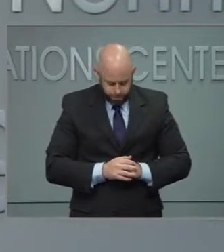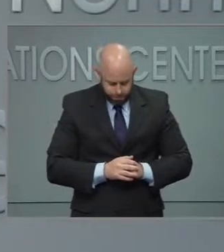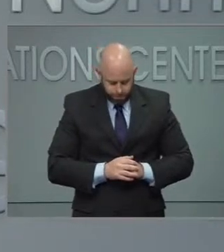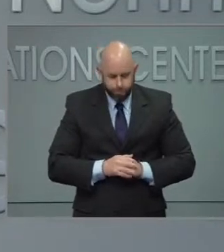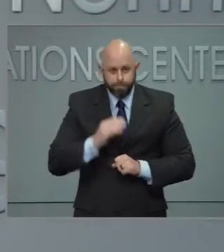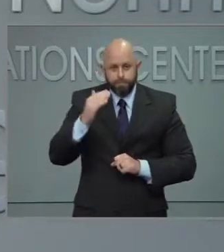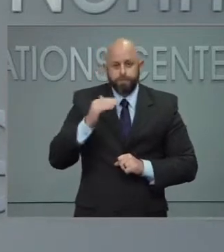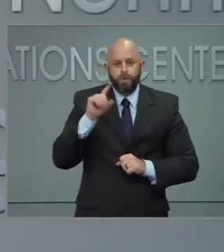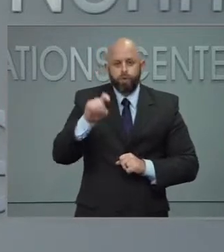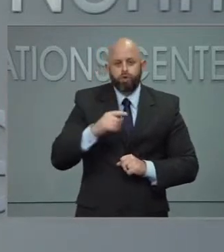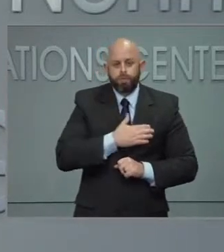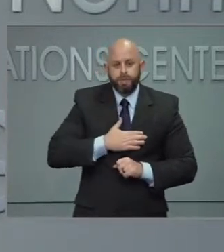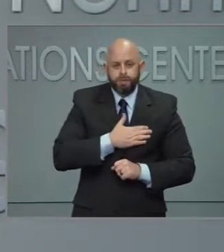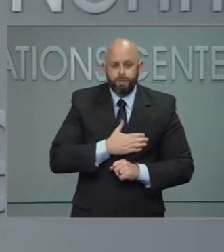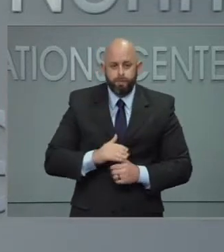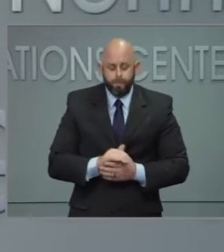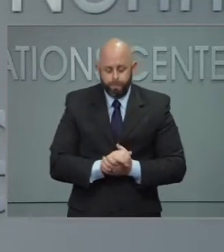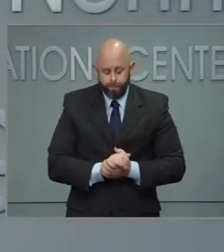Next question, please.